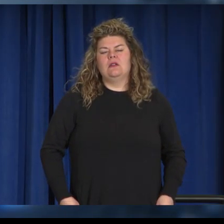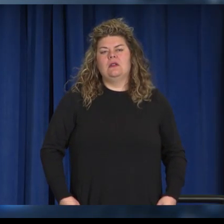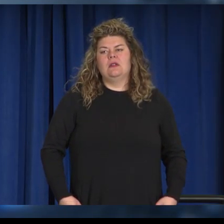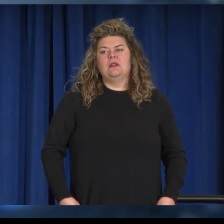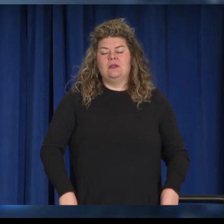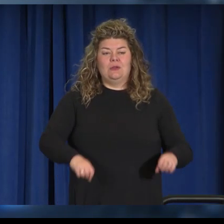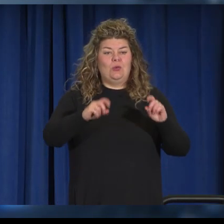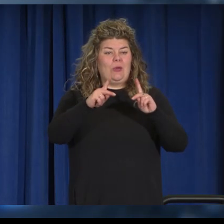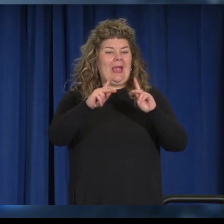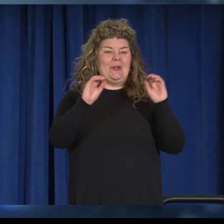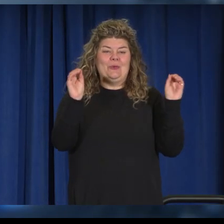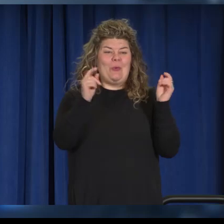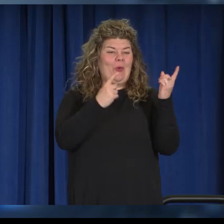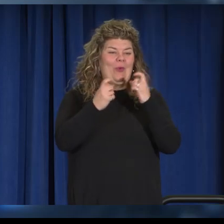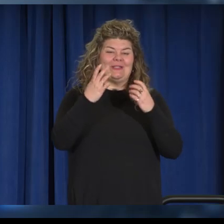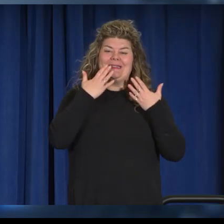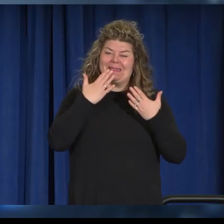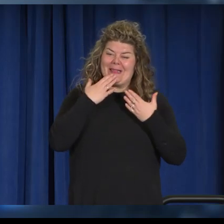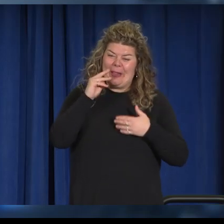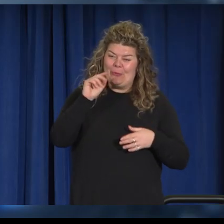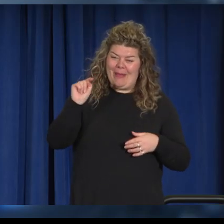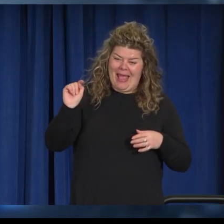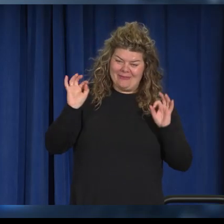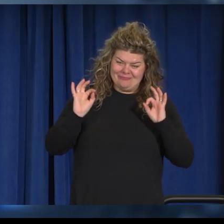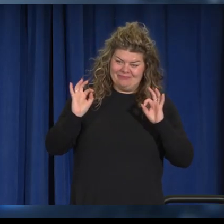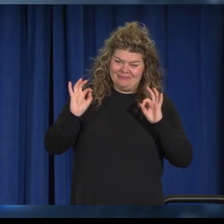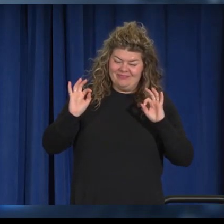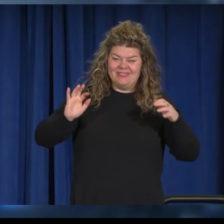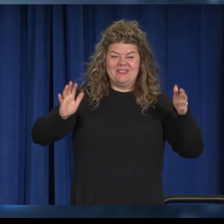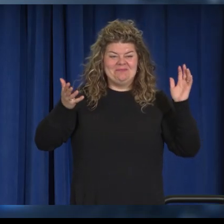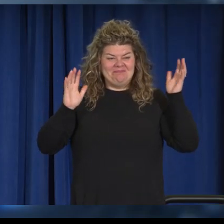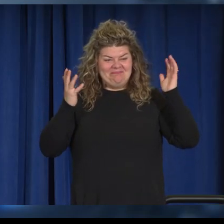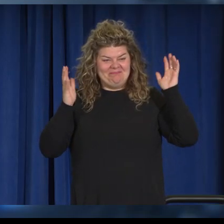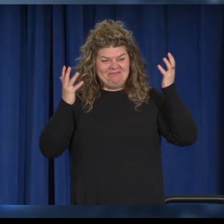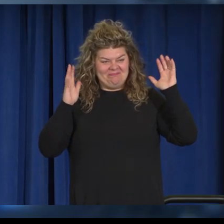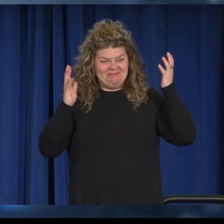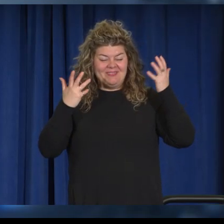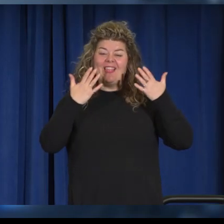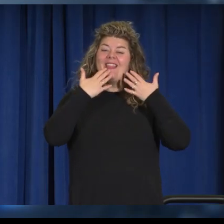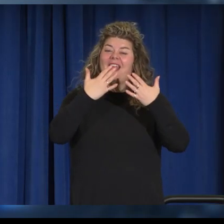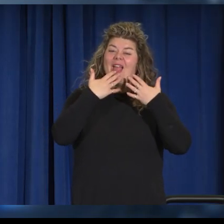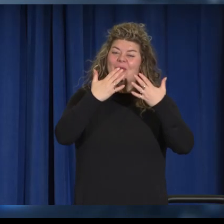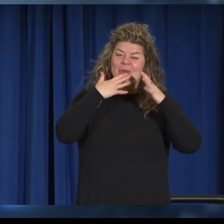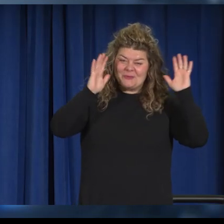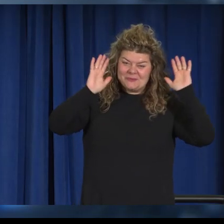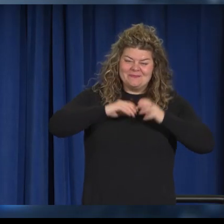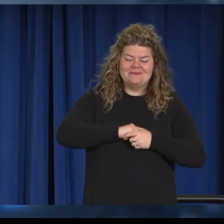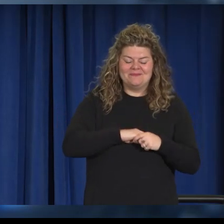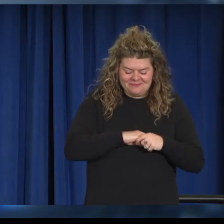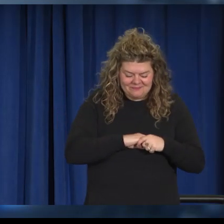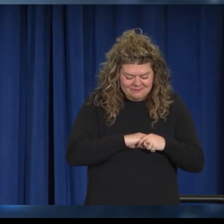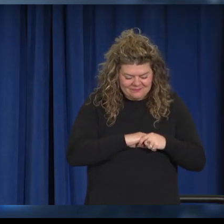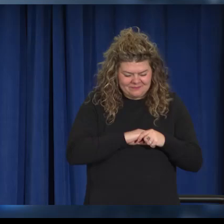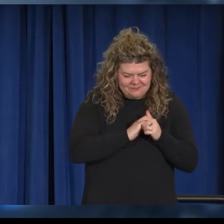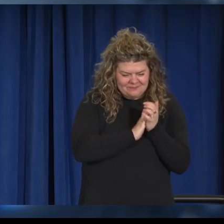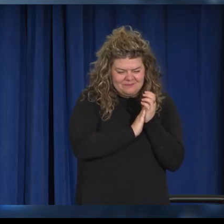Okay, we have no more questions. Thank you, Matt. Thank you. Thank you for having me.